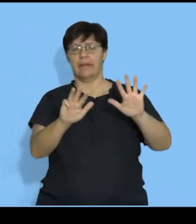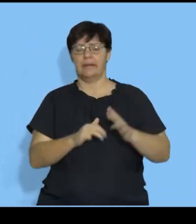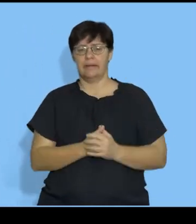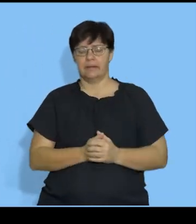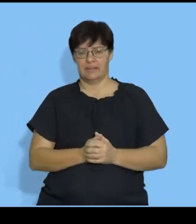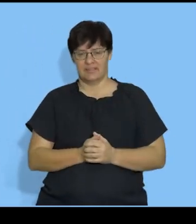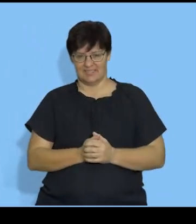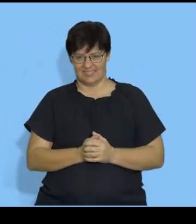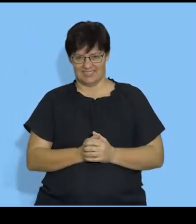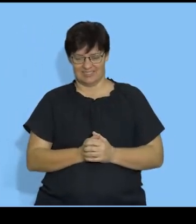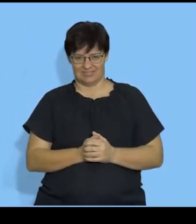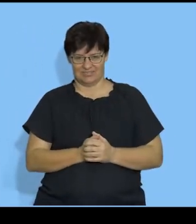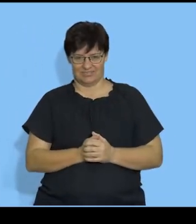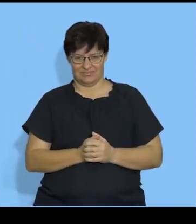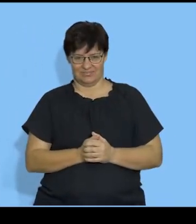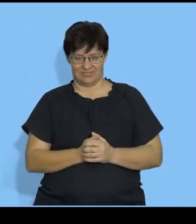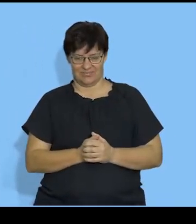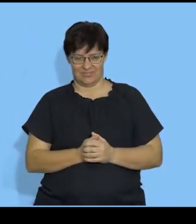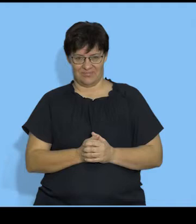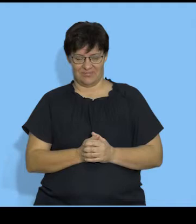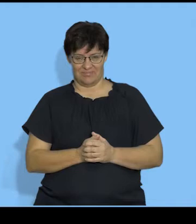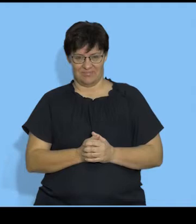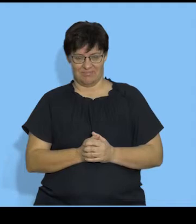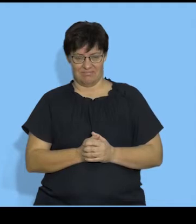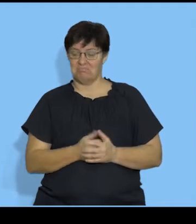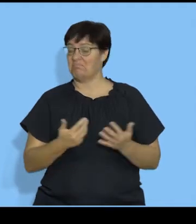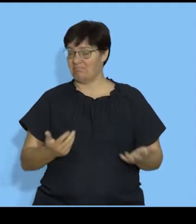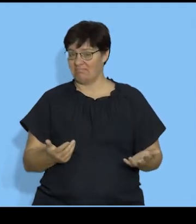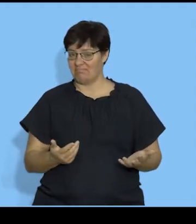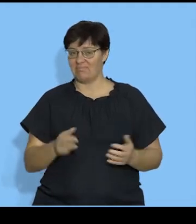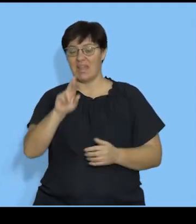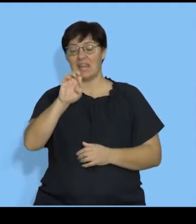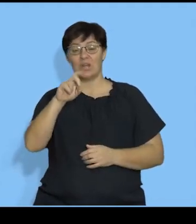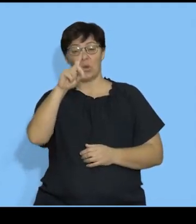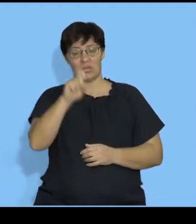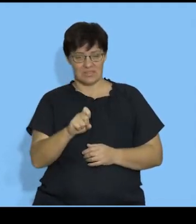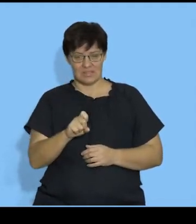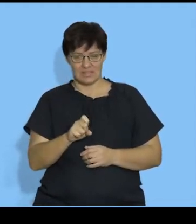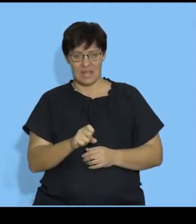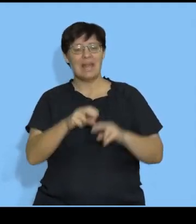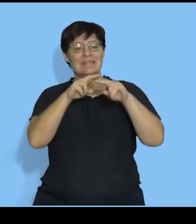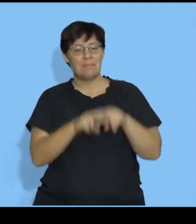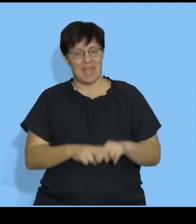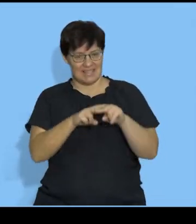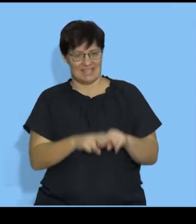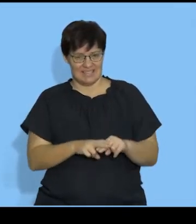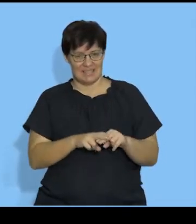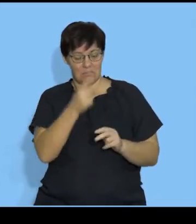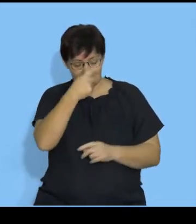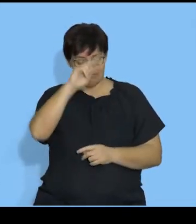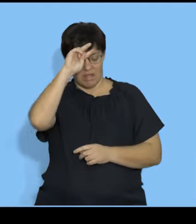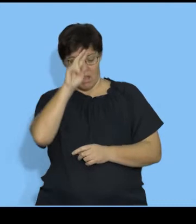view, one may say it's a 9. Now, when we look at redox reaction, it entirely depends how you interpret, or